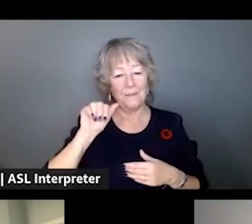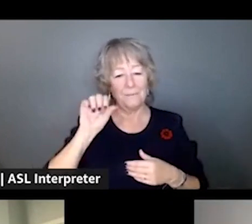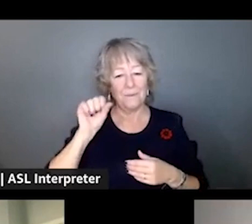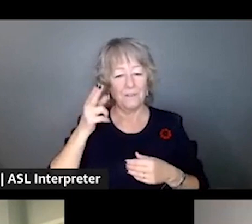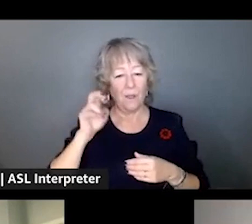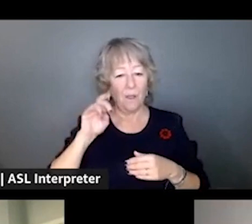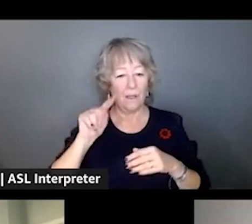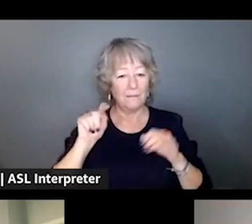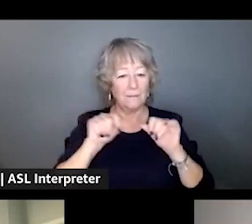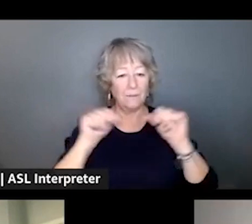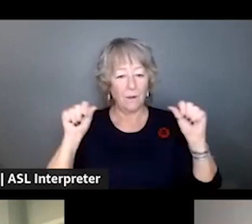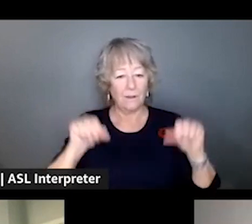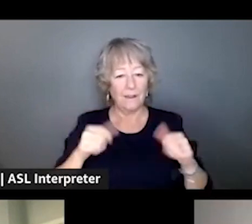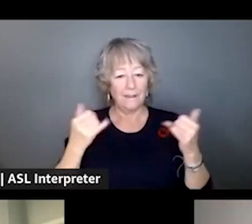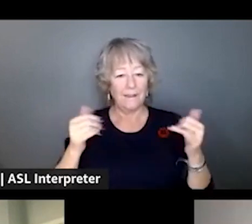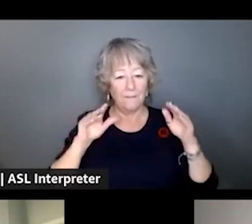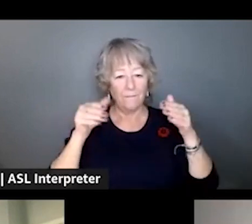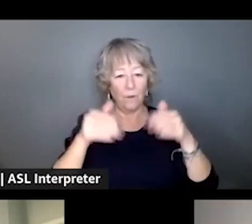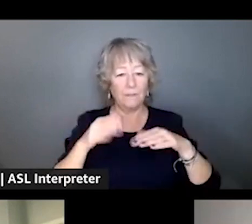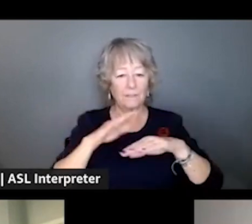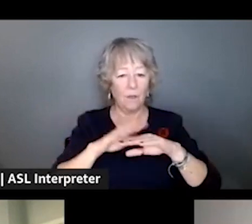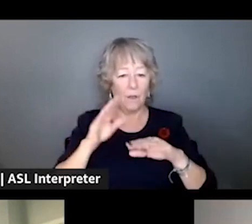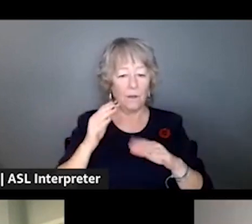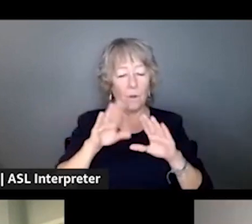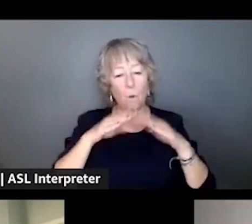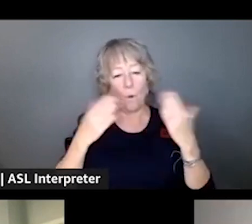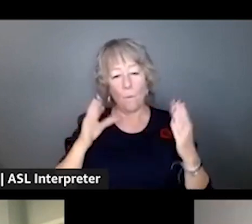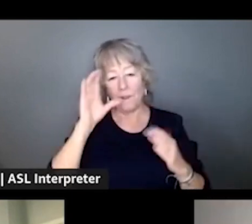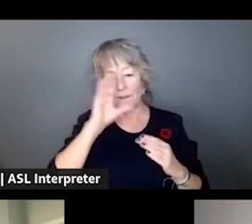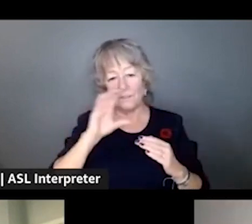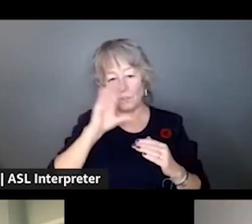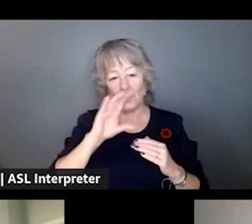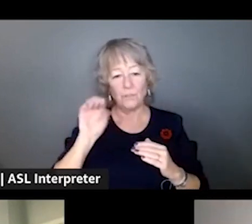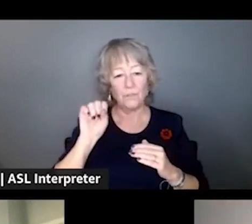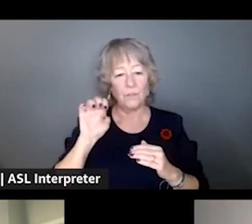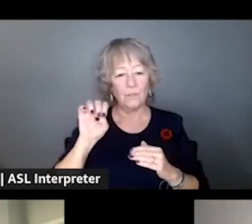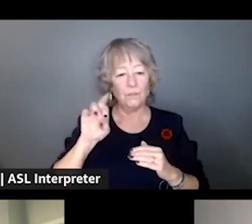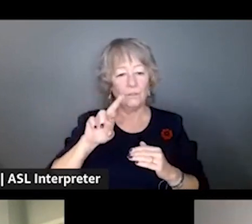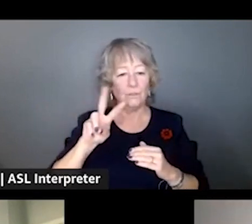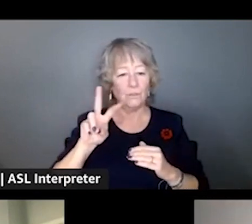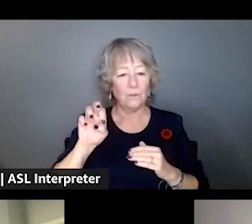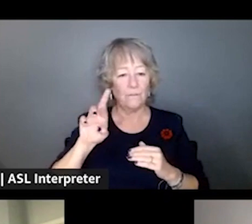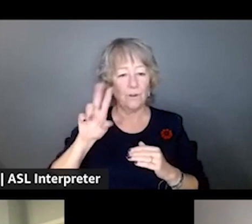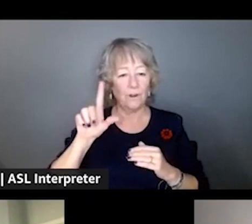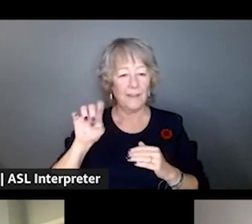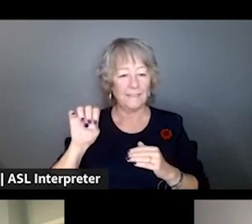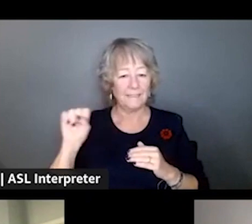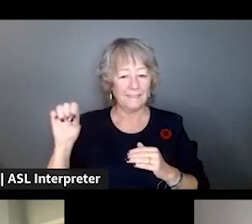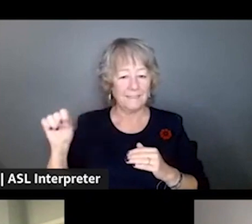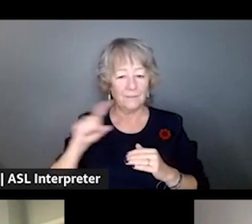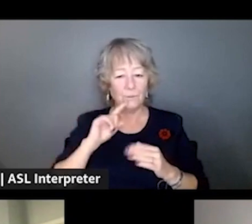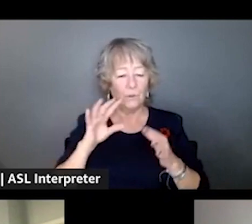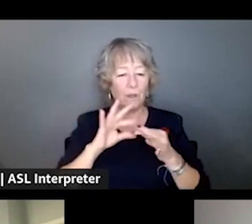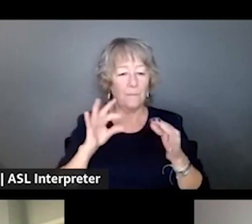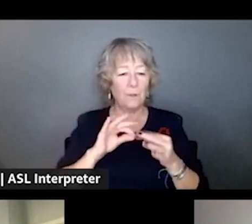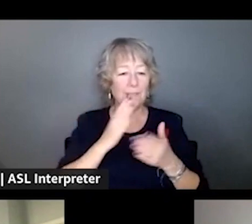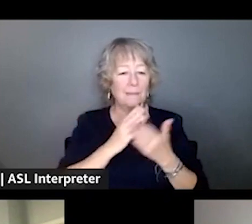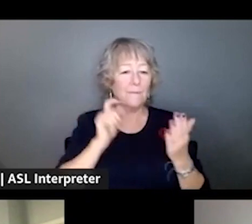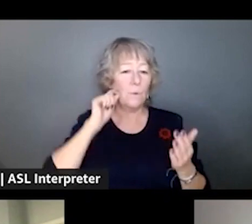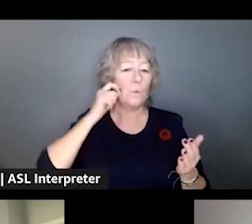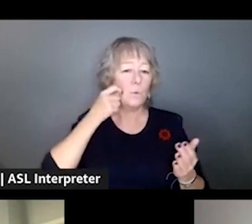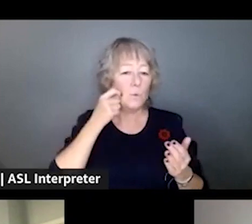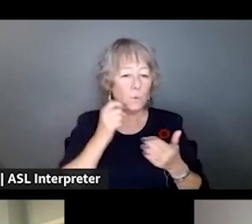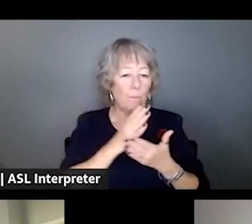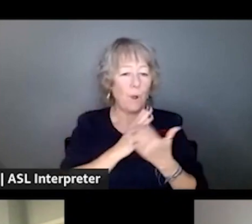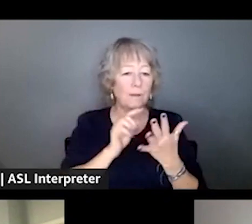architect, primarily focusing on Opensearch Service and Opensearch Serverless. Excited to be here talking about some of the cool features we are developing with respect